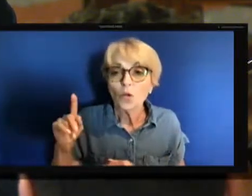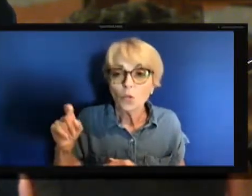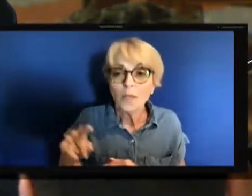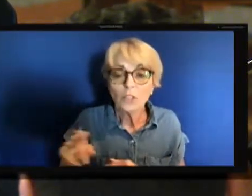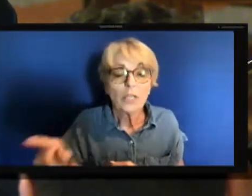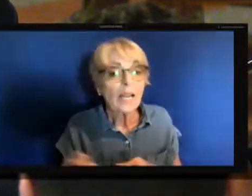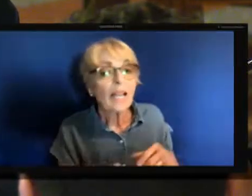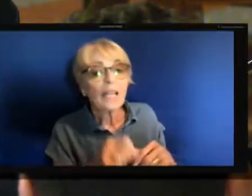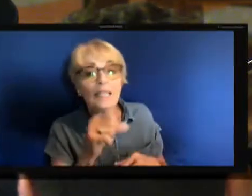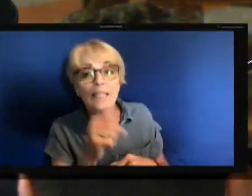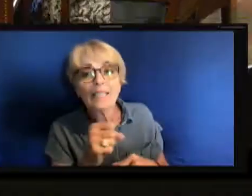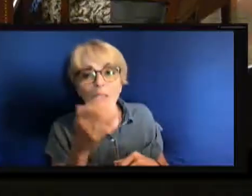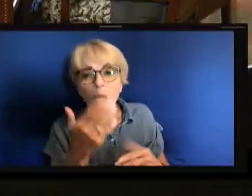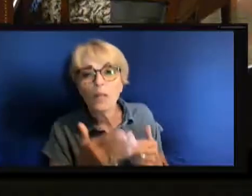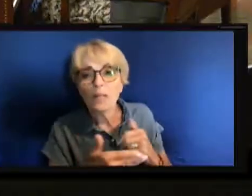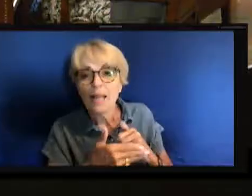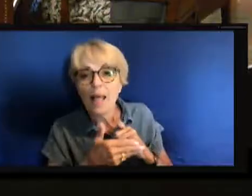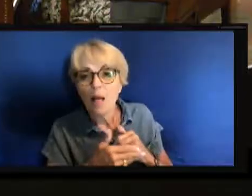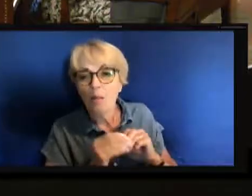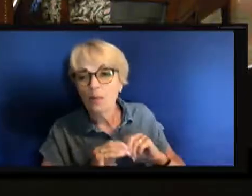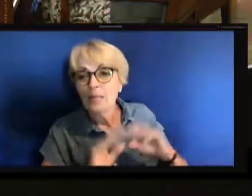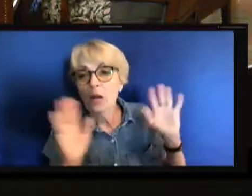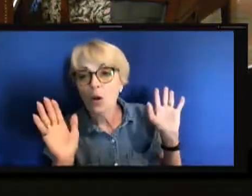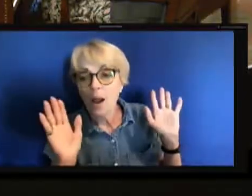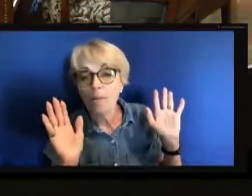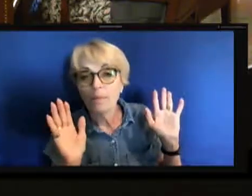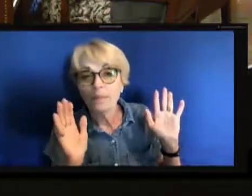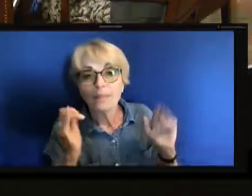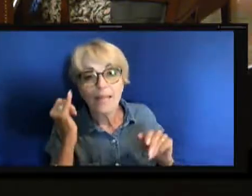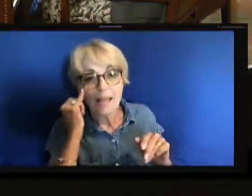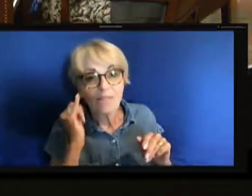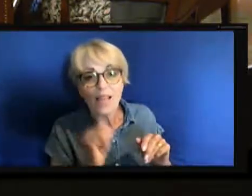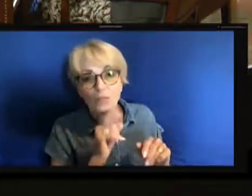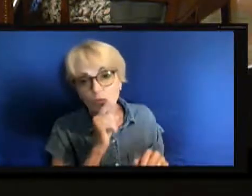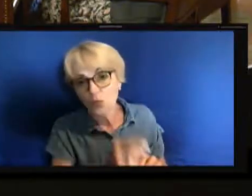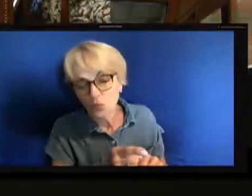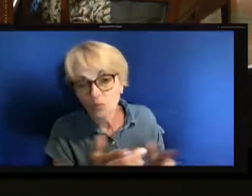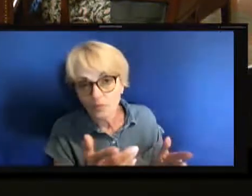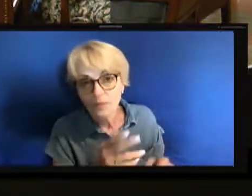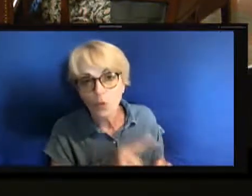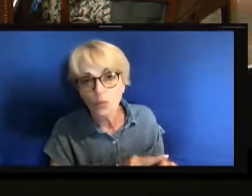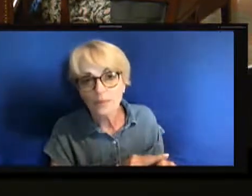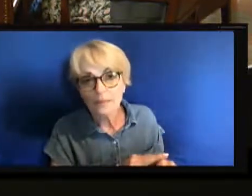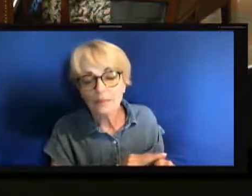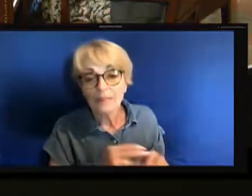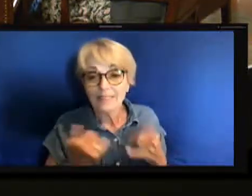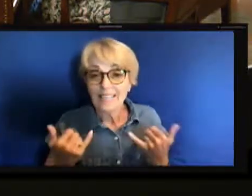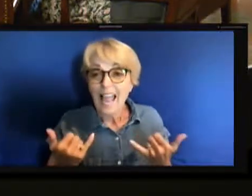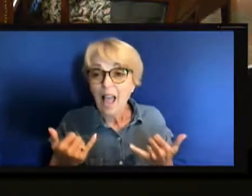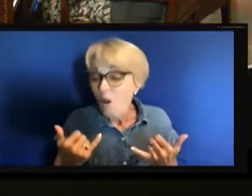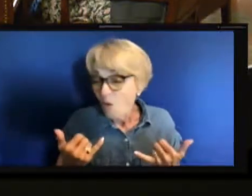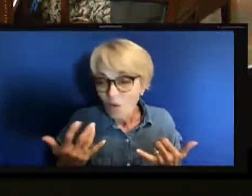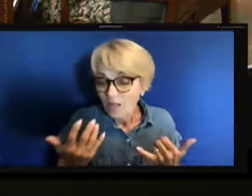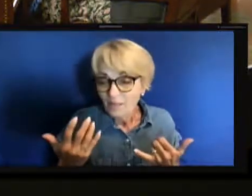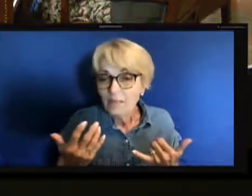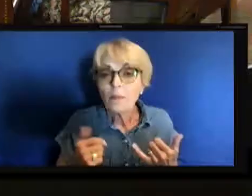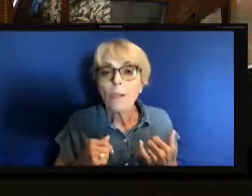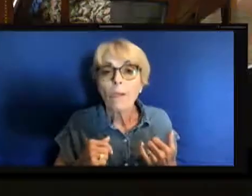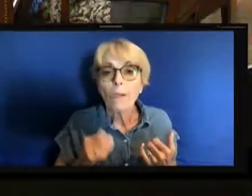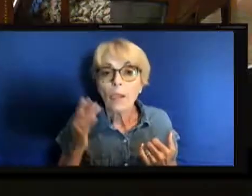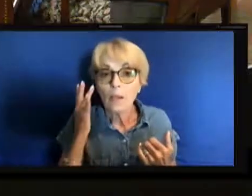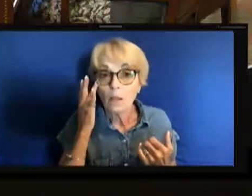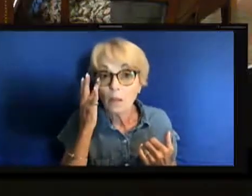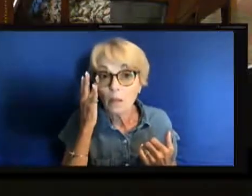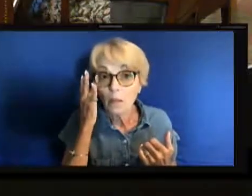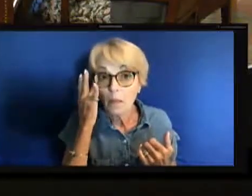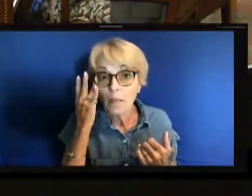help clear up the situation we're in now, if that is the case, of course. It would. When I say yes. now, I mean failure to pay what